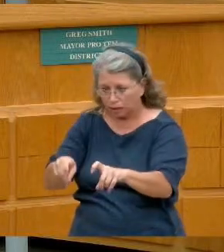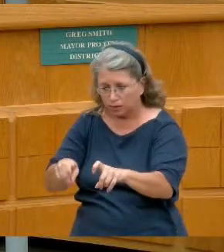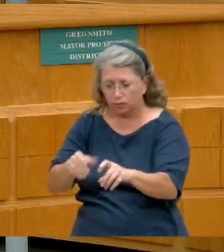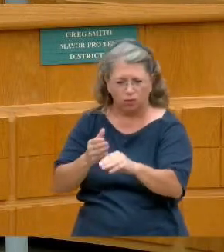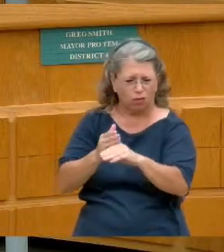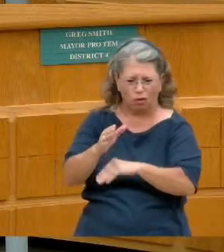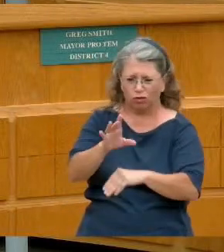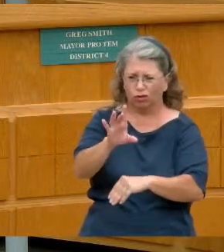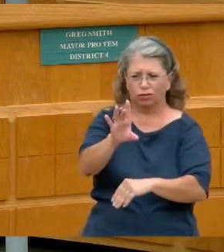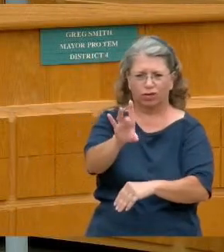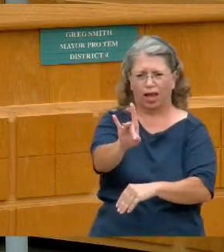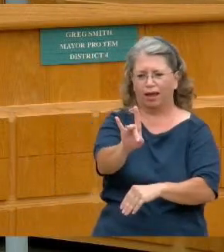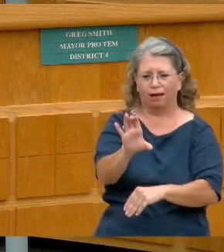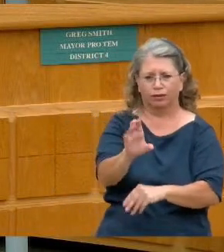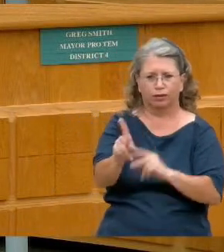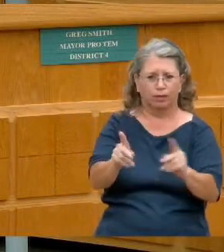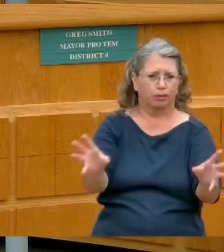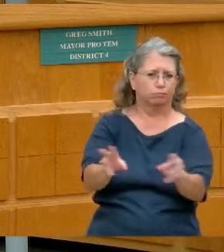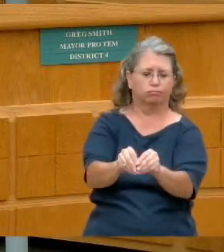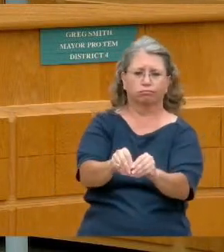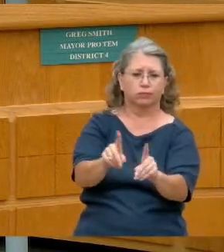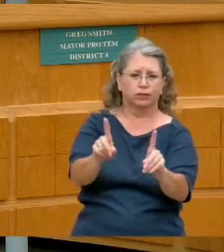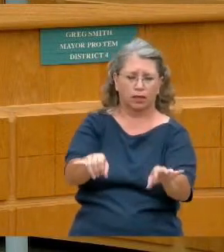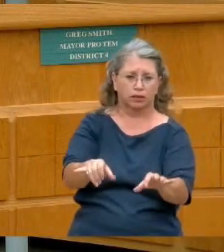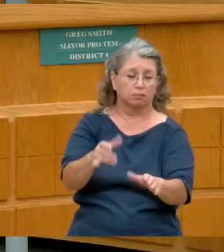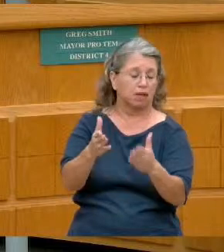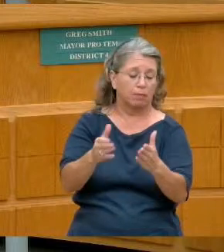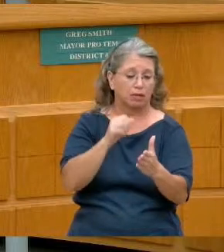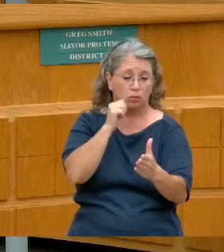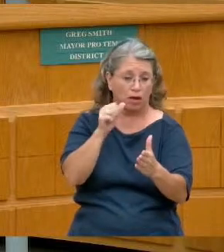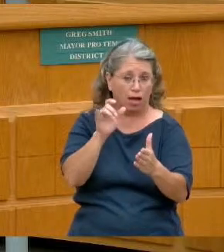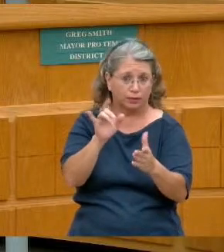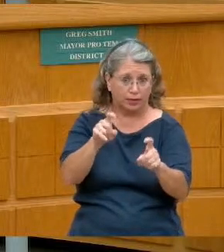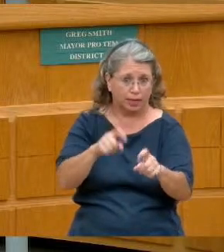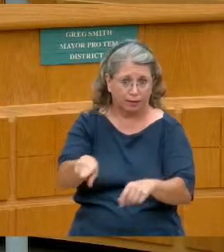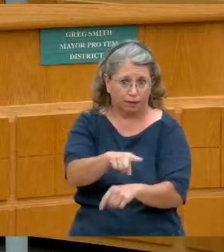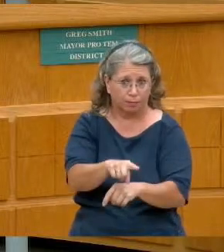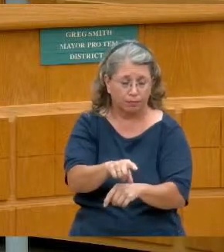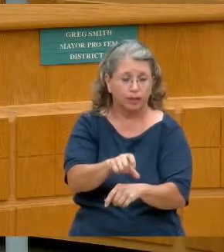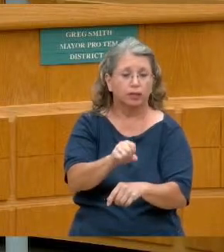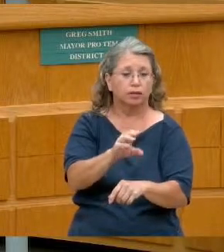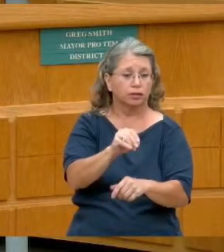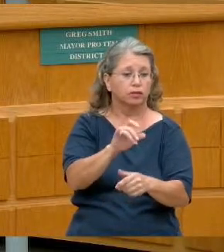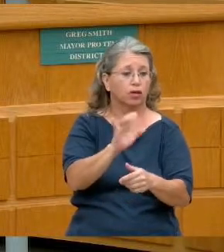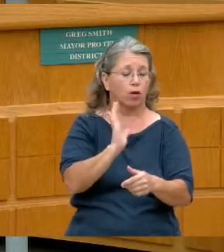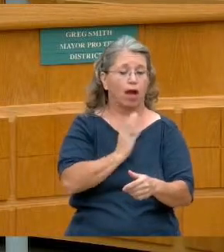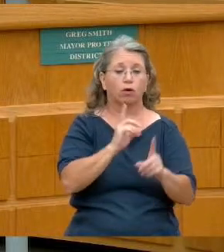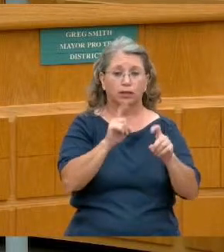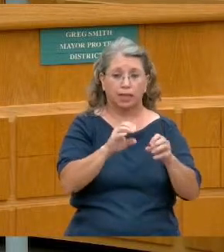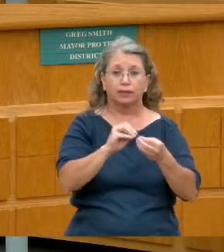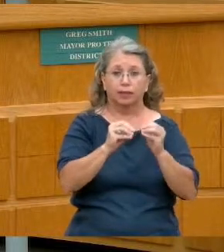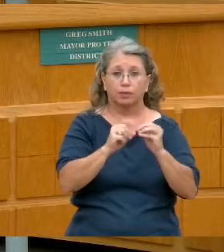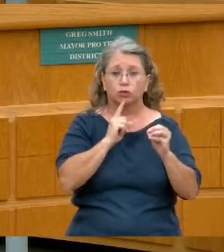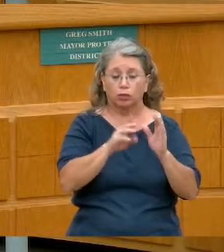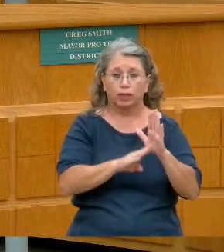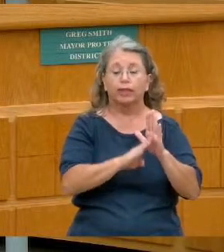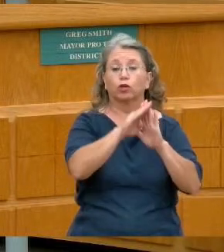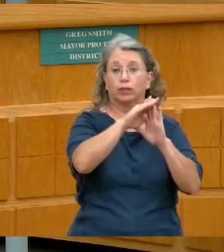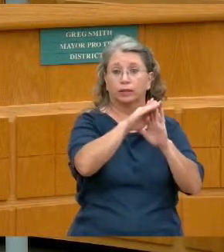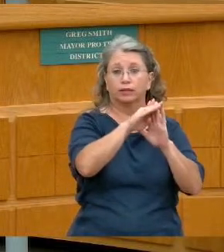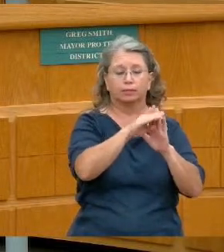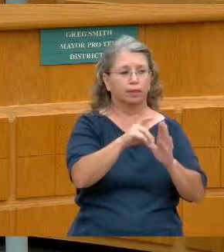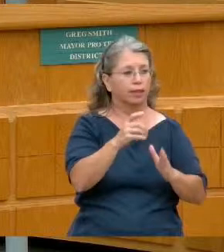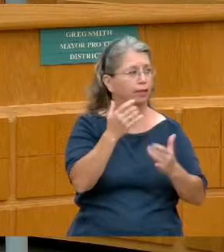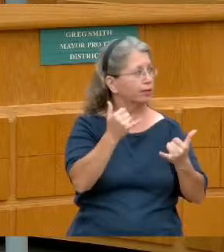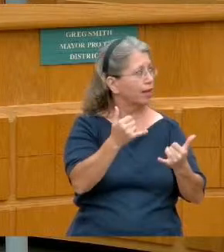were tested that maybe normally wouldn't have gotten tested. So the numbers really went up with that census surveying. And now, if